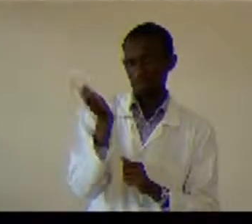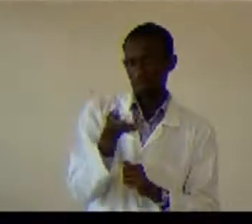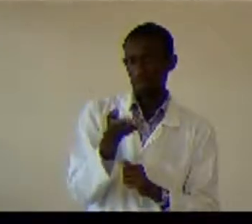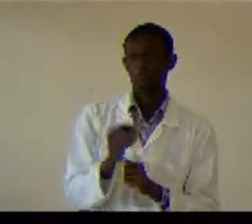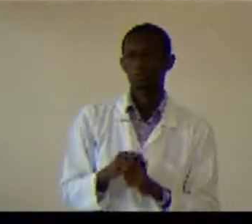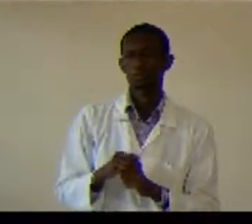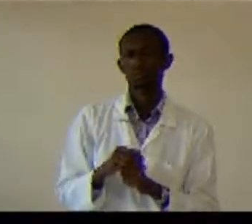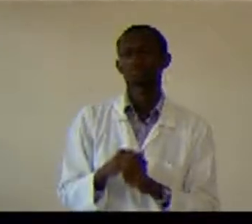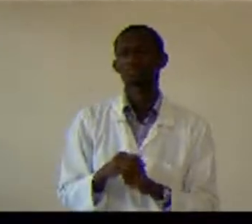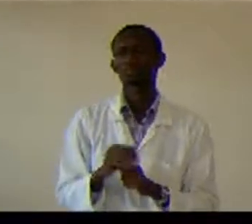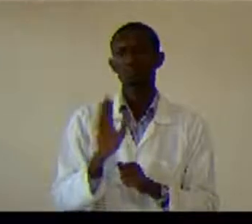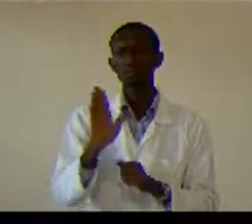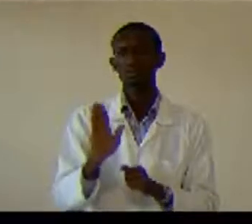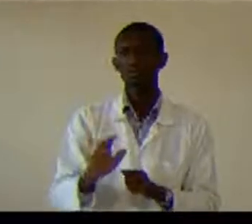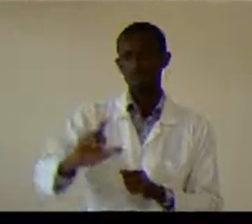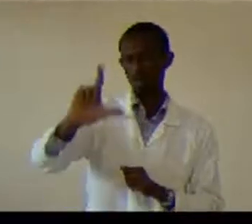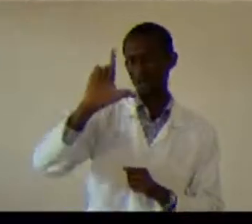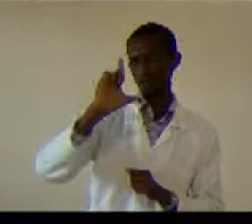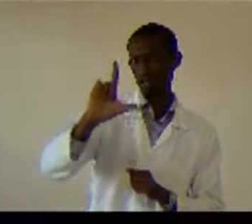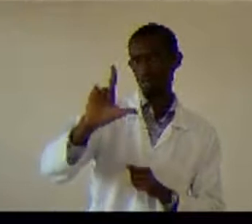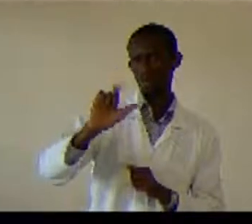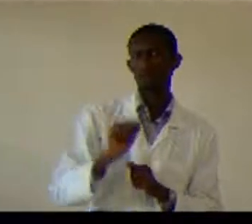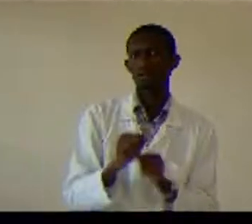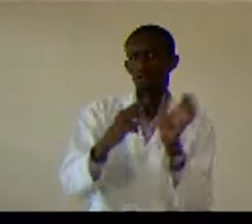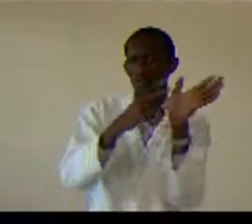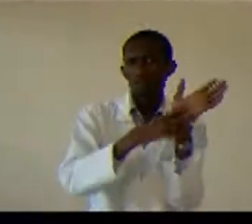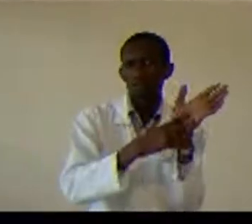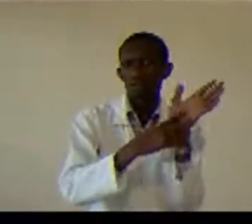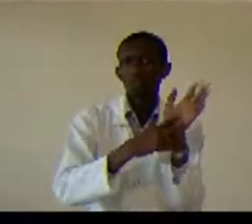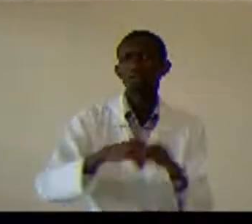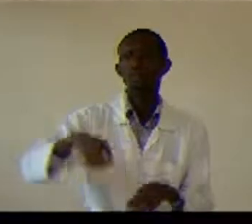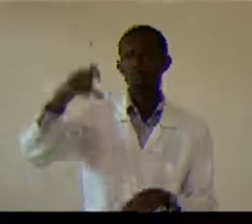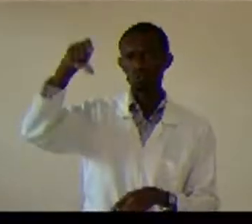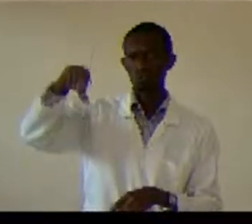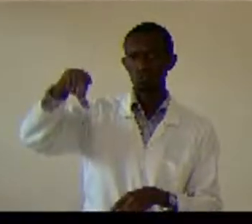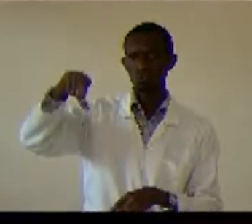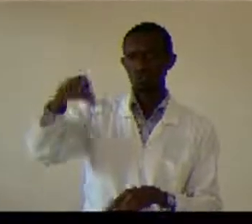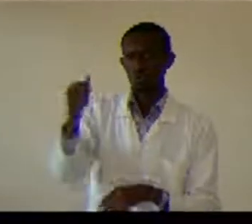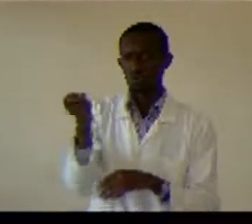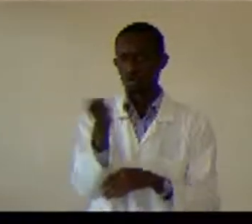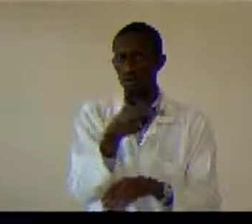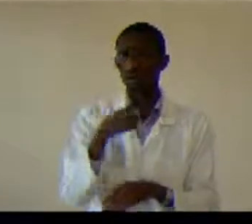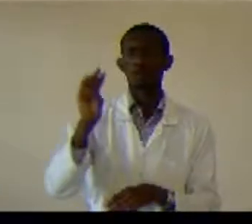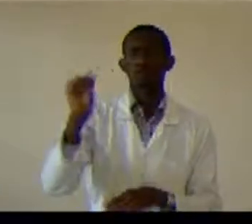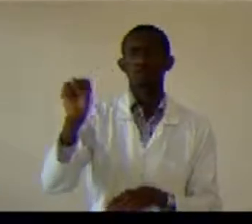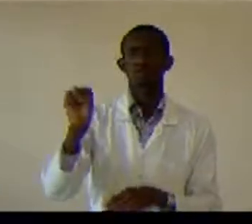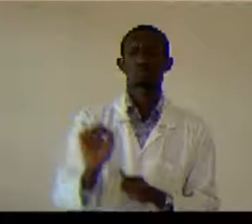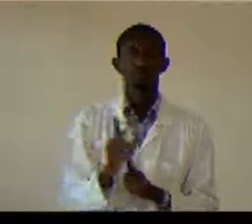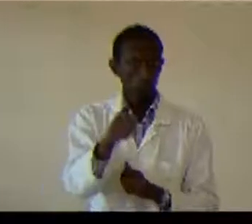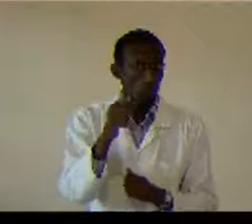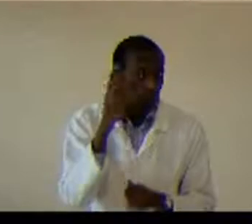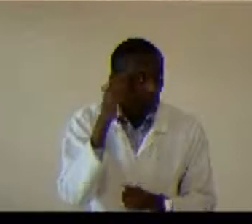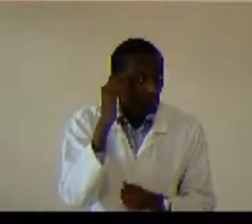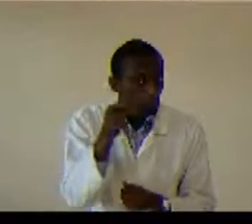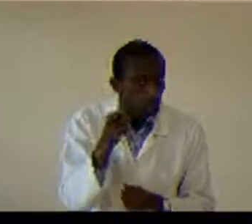by M. So L is going to be equal to Q, then over what? Over M. Remember,